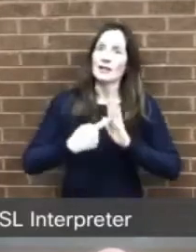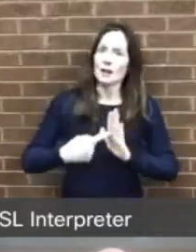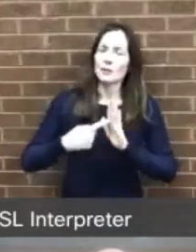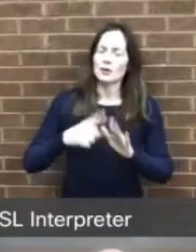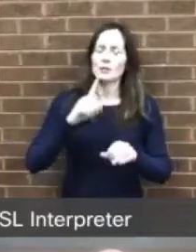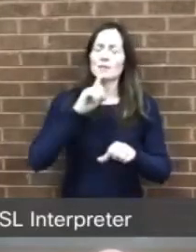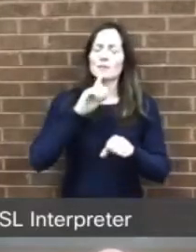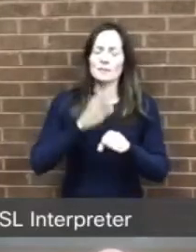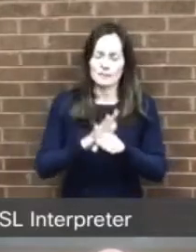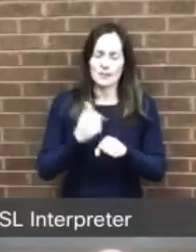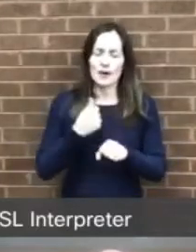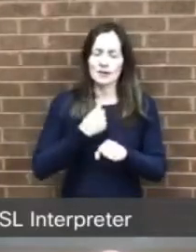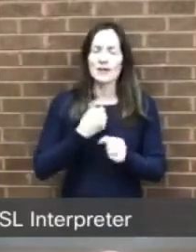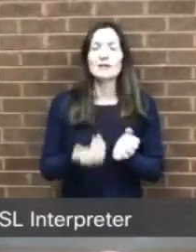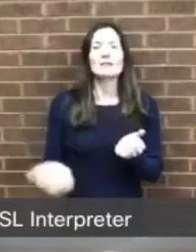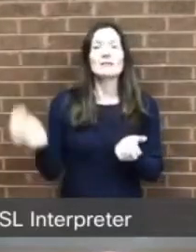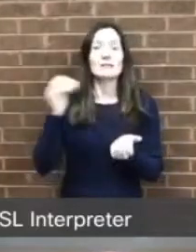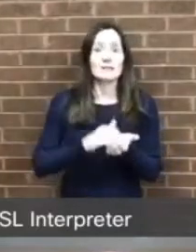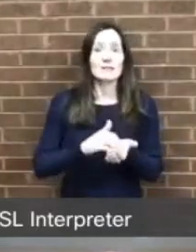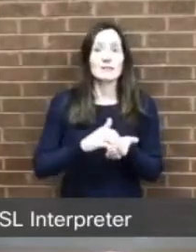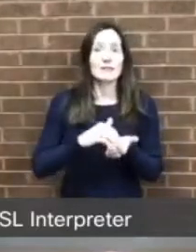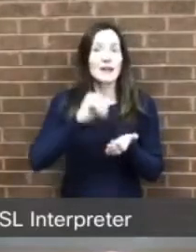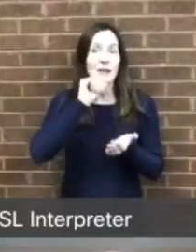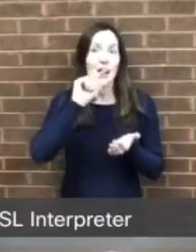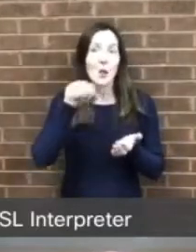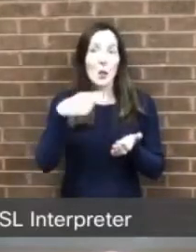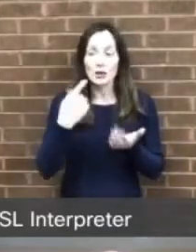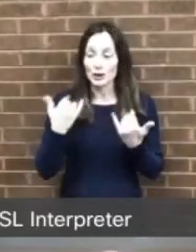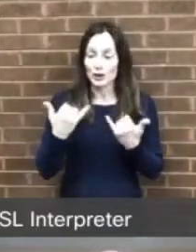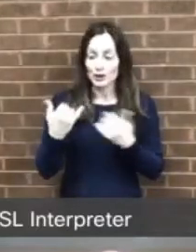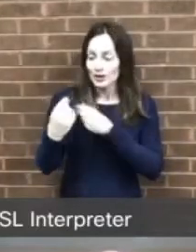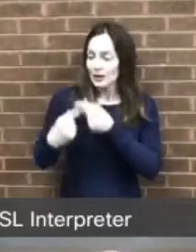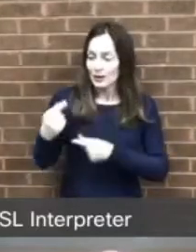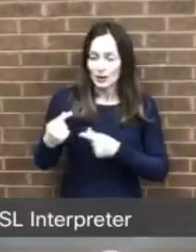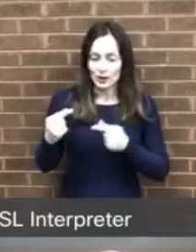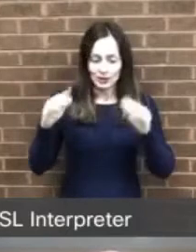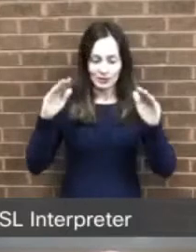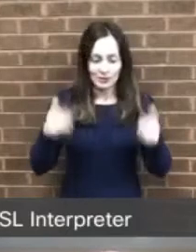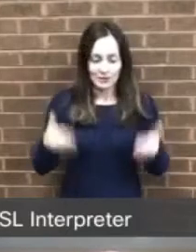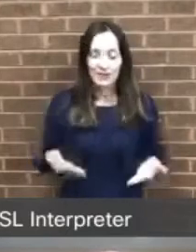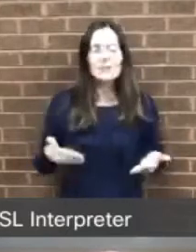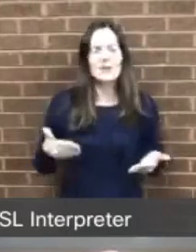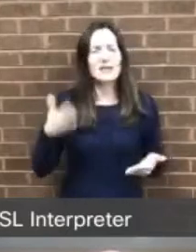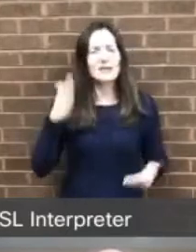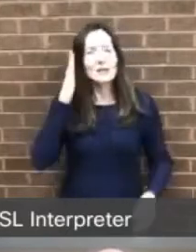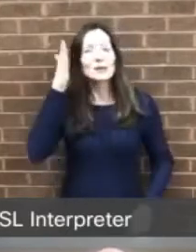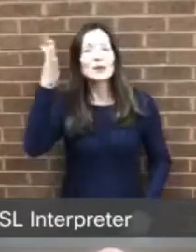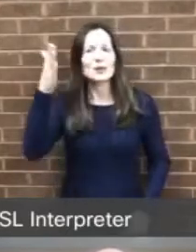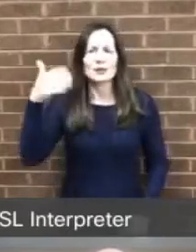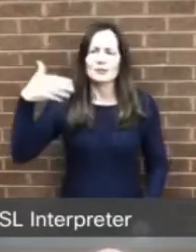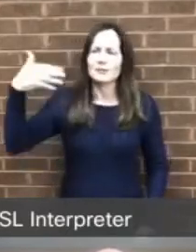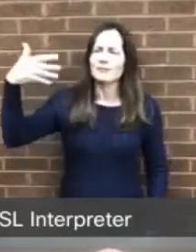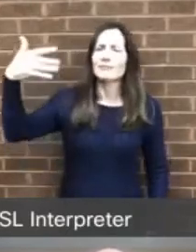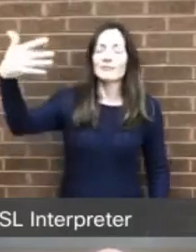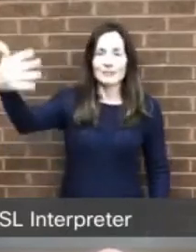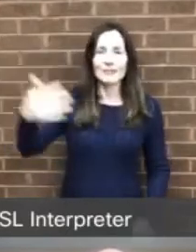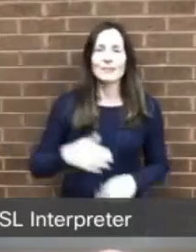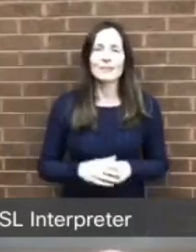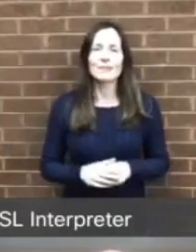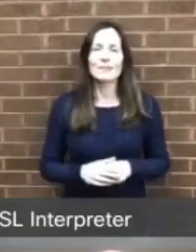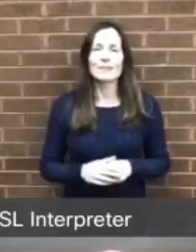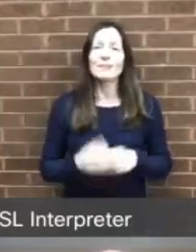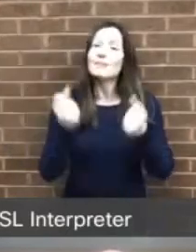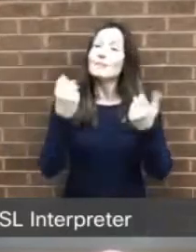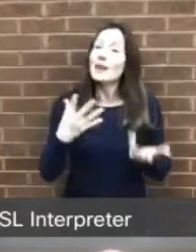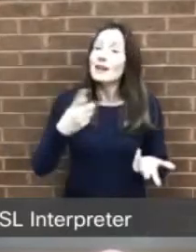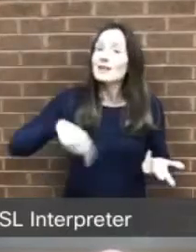only our current but future generations. And as many of us saw, buses and